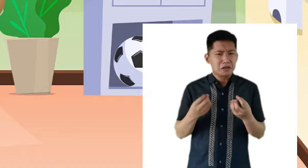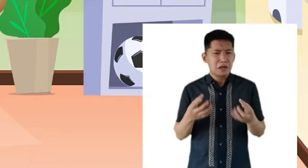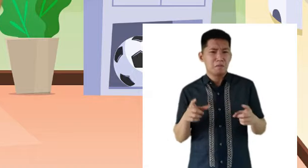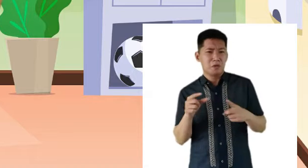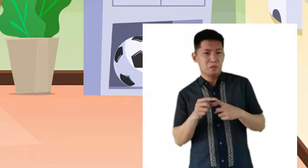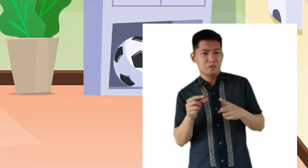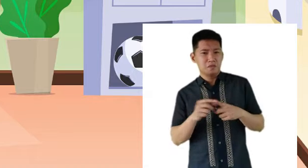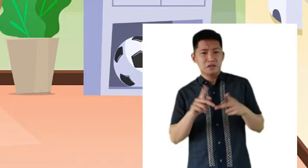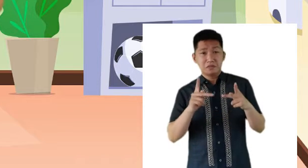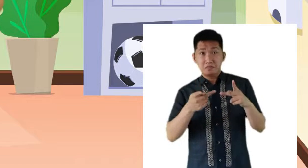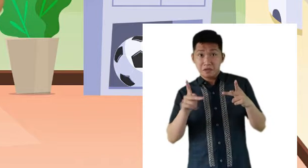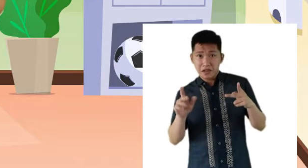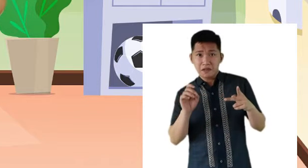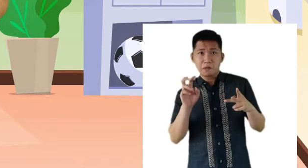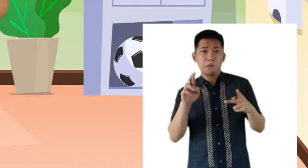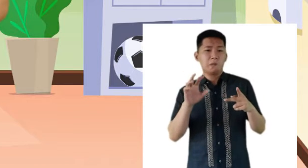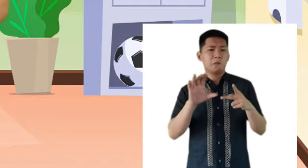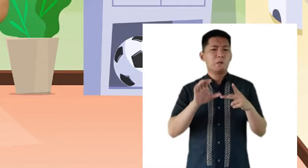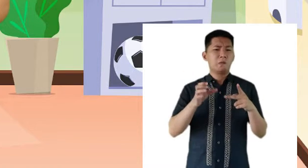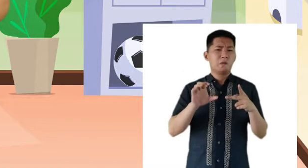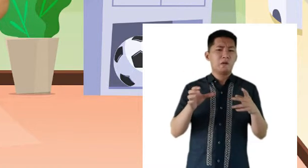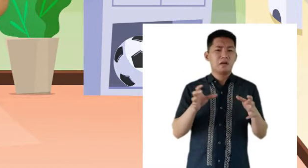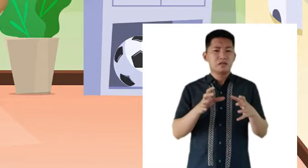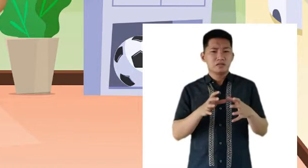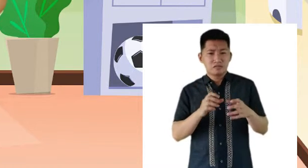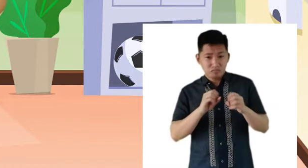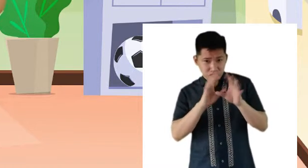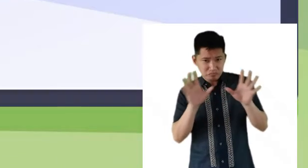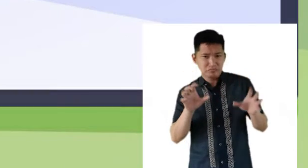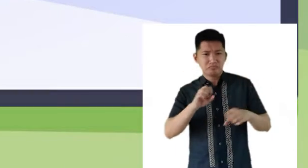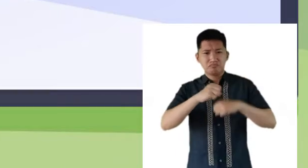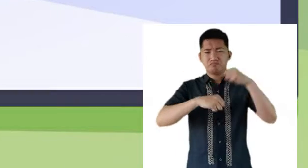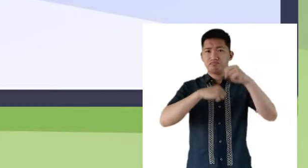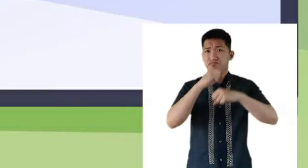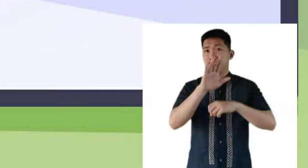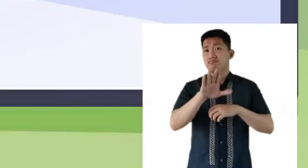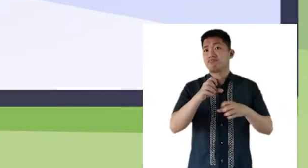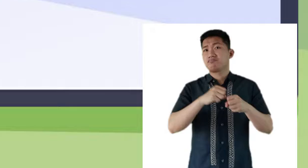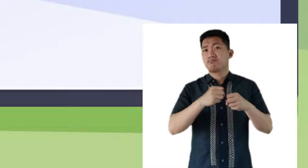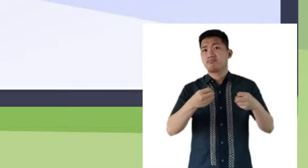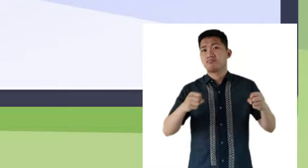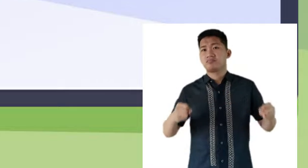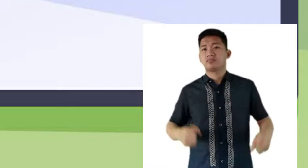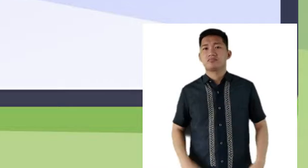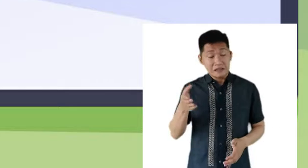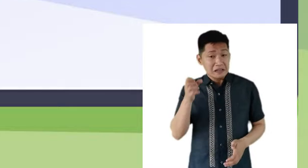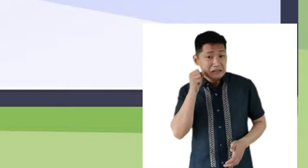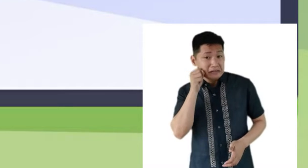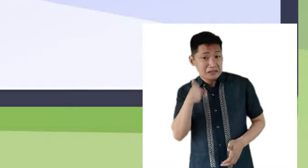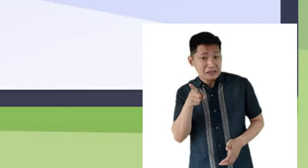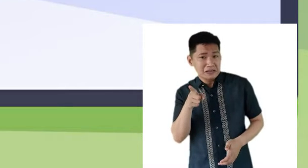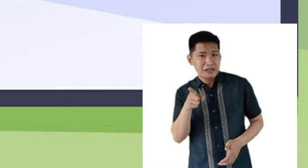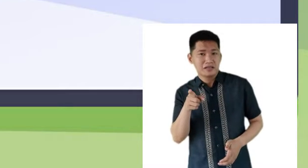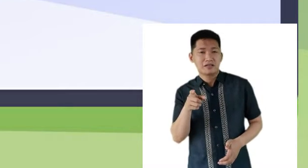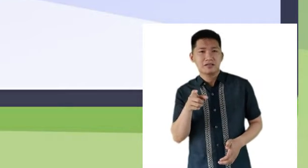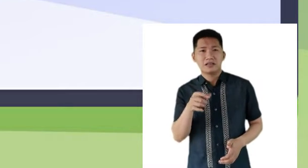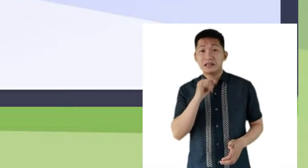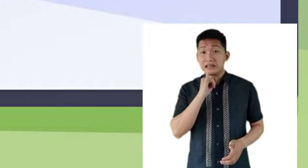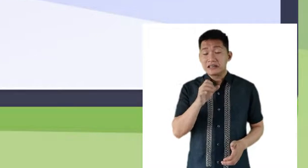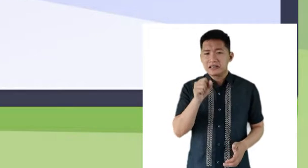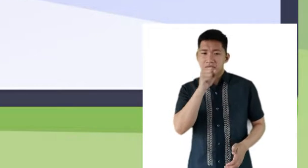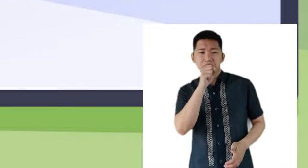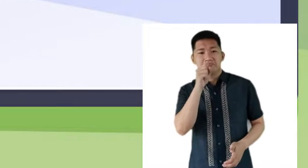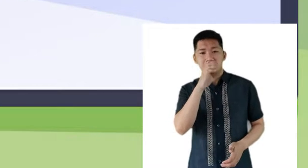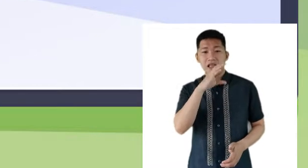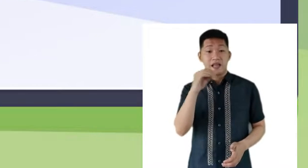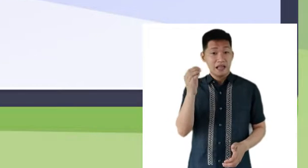some words or phrases to tighten the structure of your sentence. Example, her sister is a singer